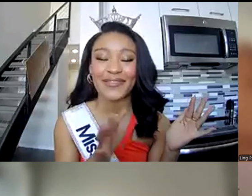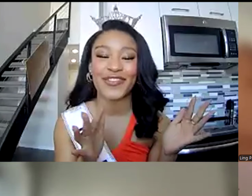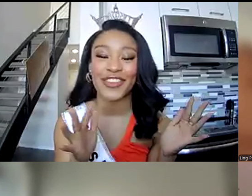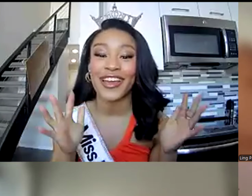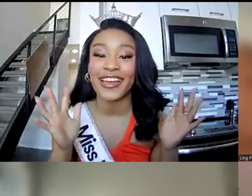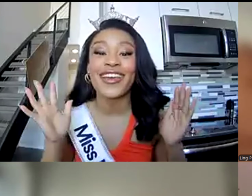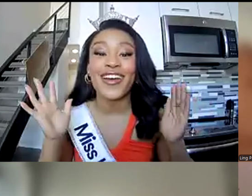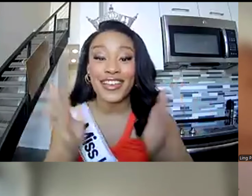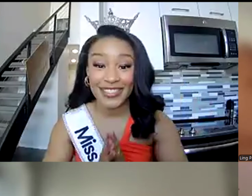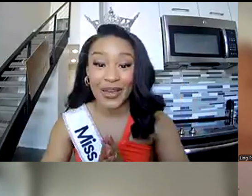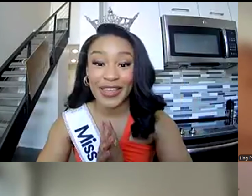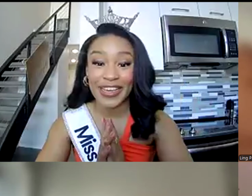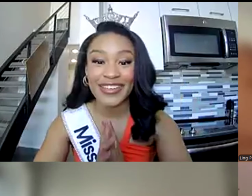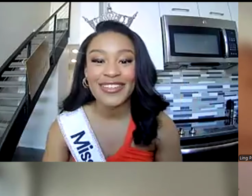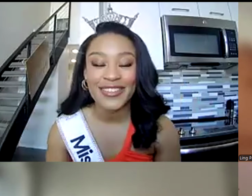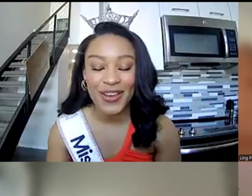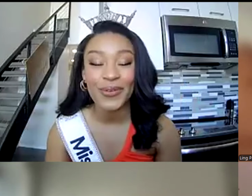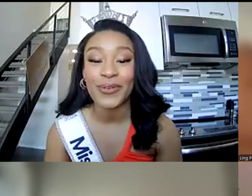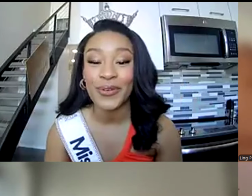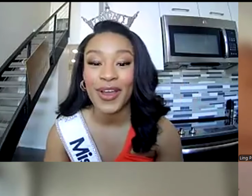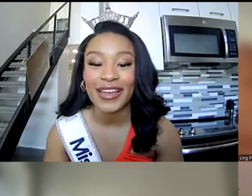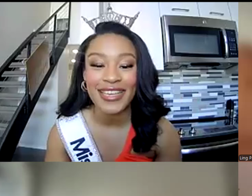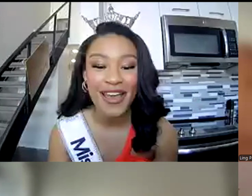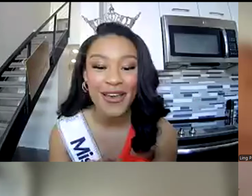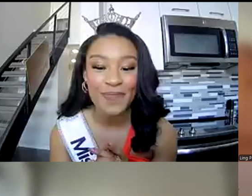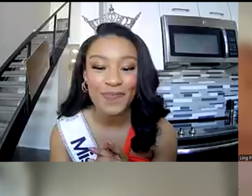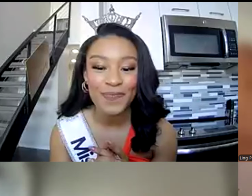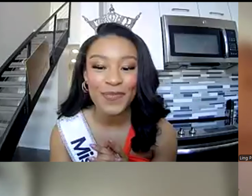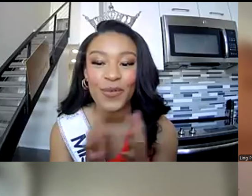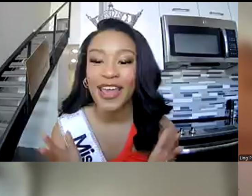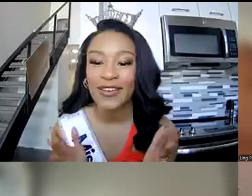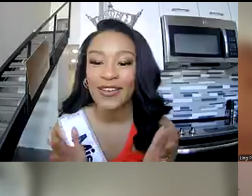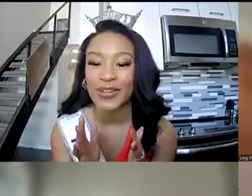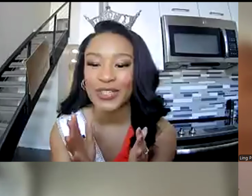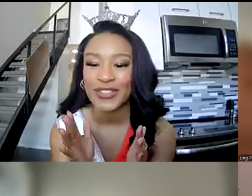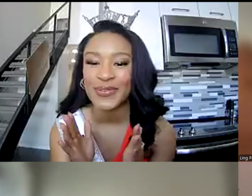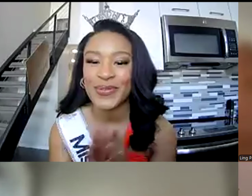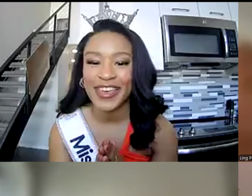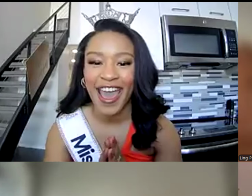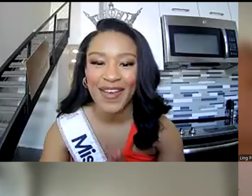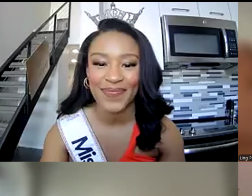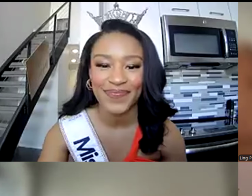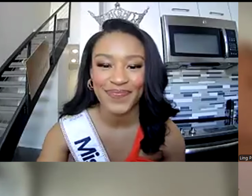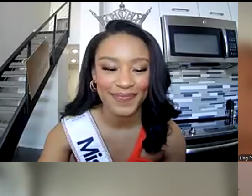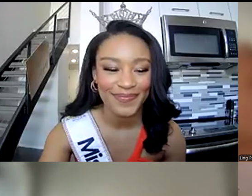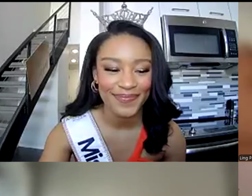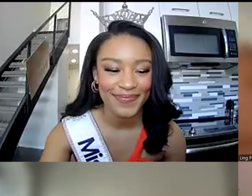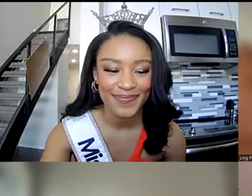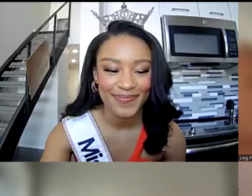kindergarten and sometimes fifth grade is something. So you're correct. What else can we do?